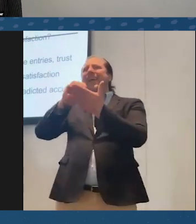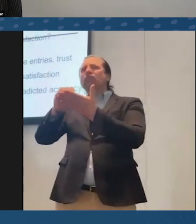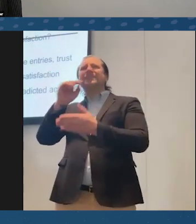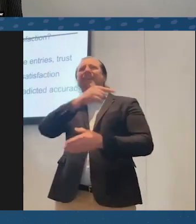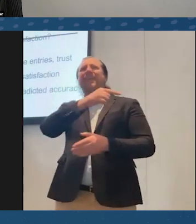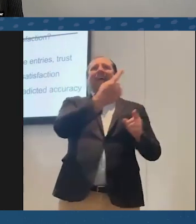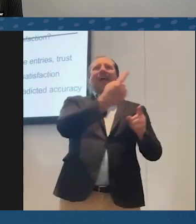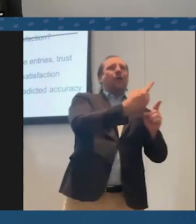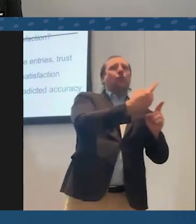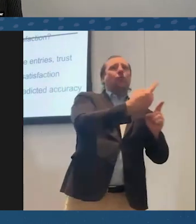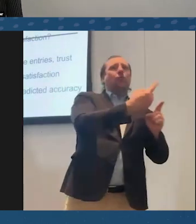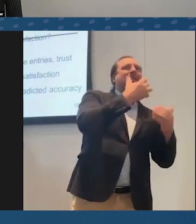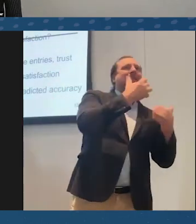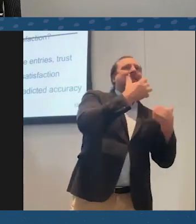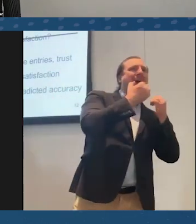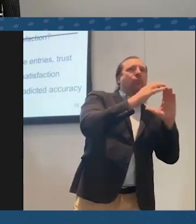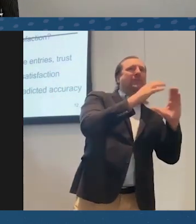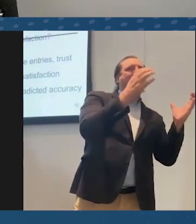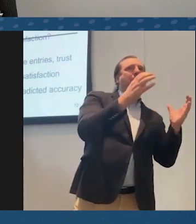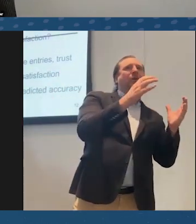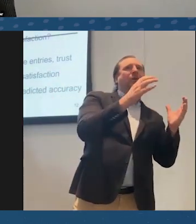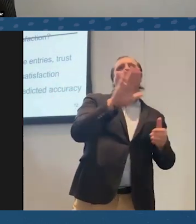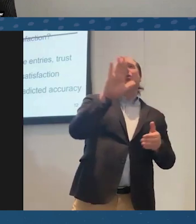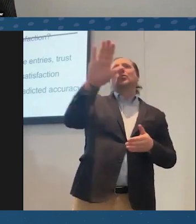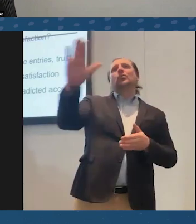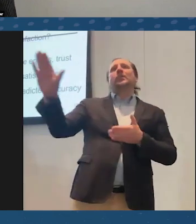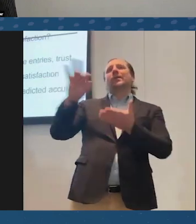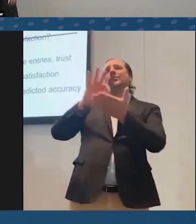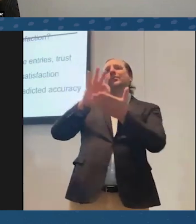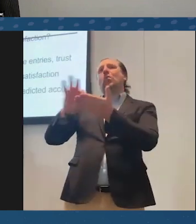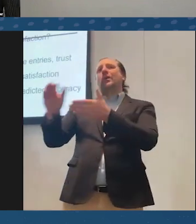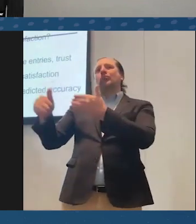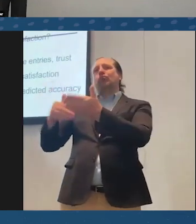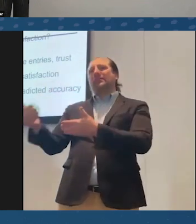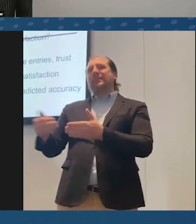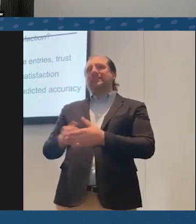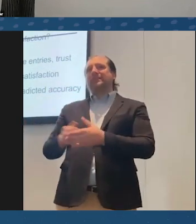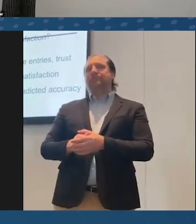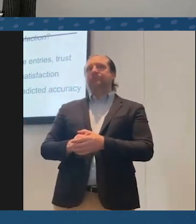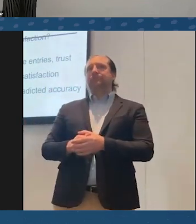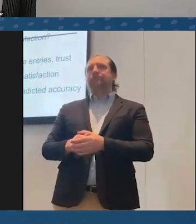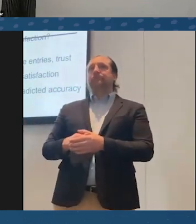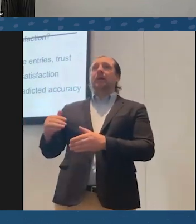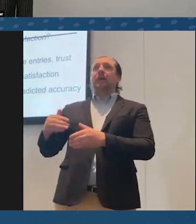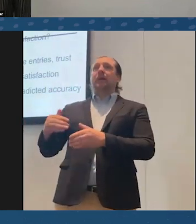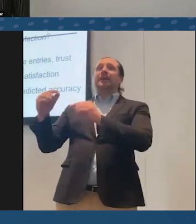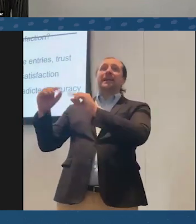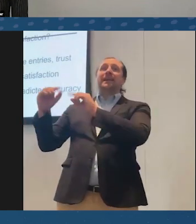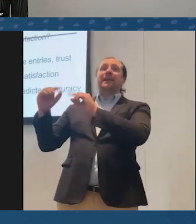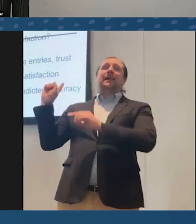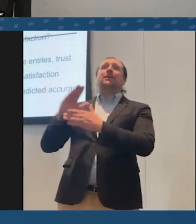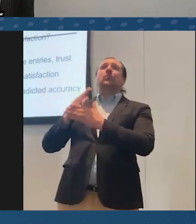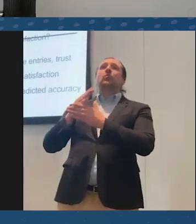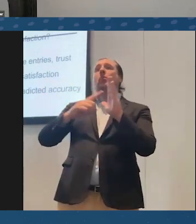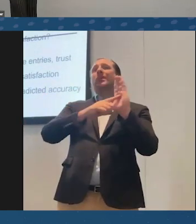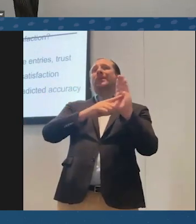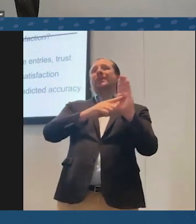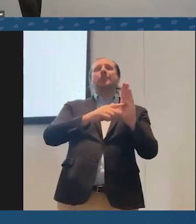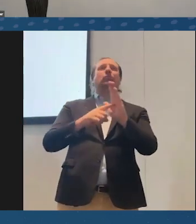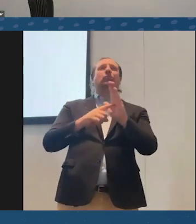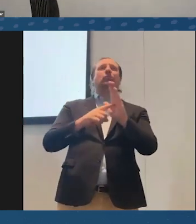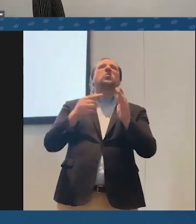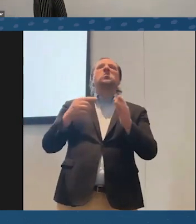to matter all that much to participants' scoring process. And on this next slide, I'm going to share an example with you to show you what I